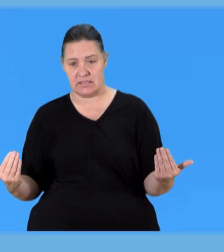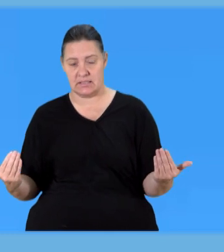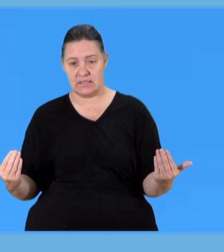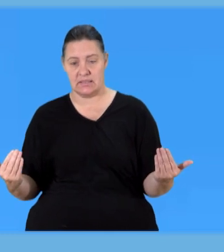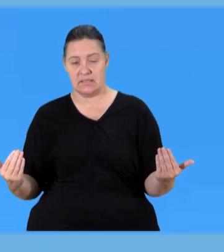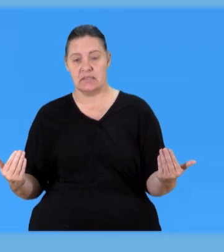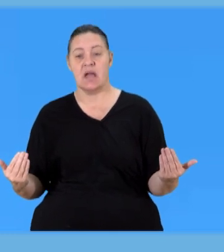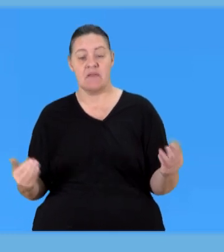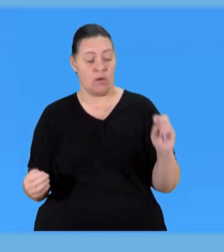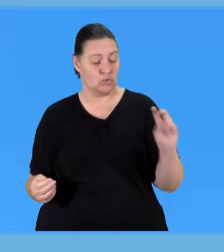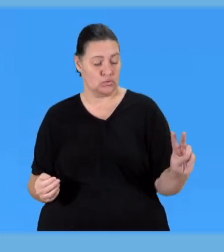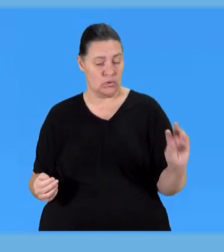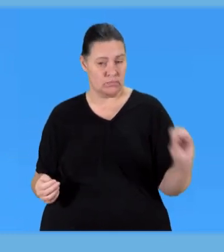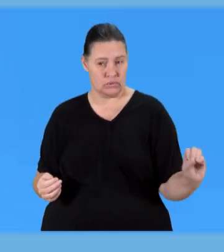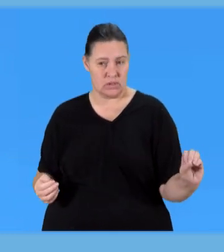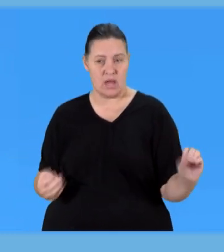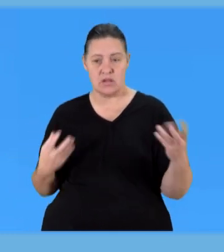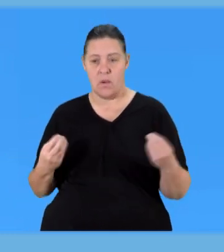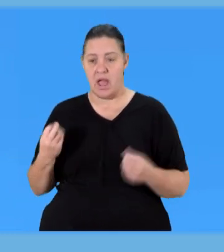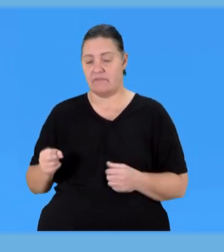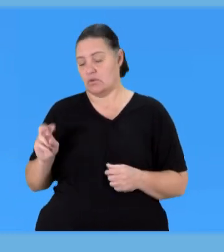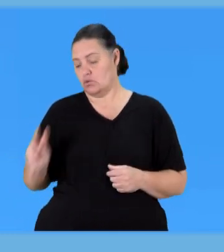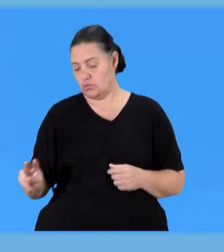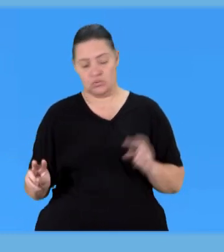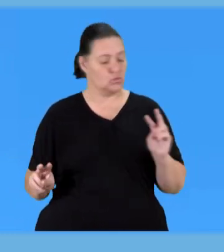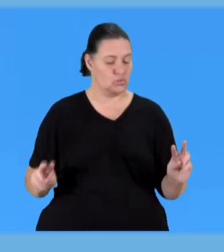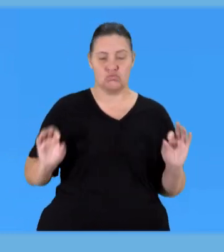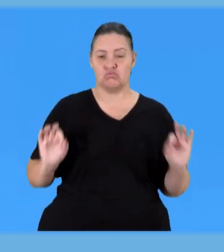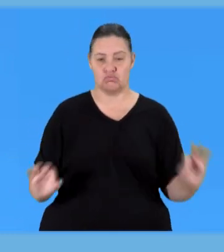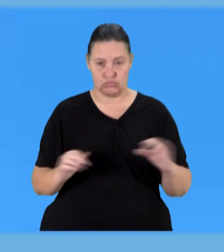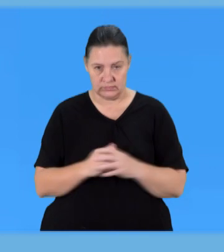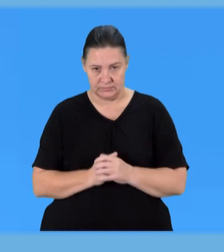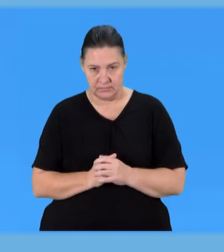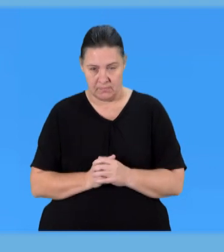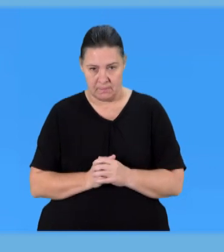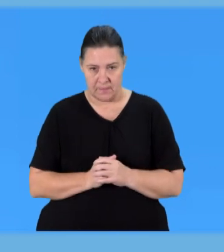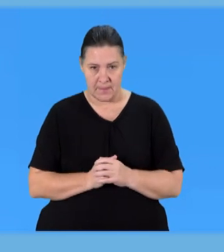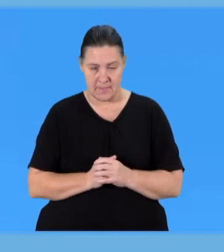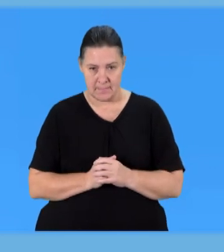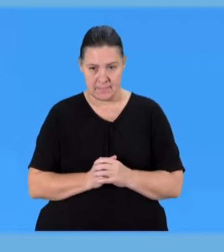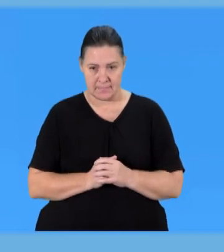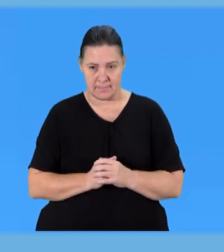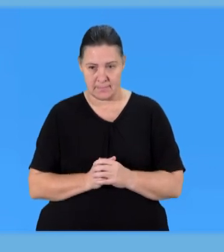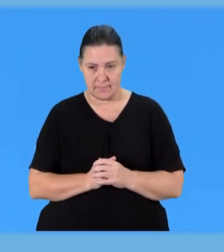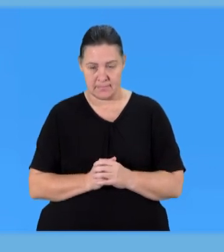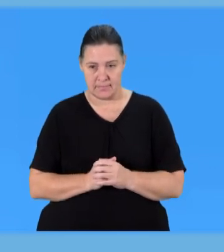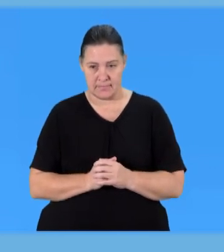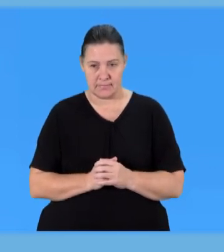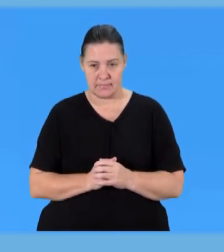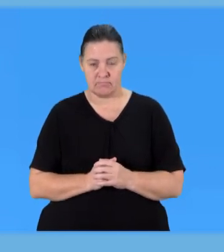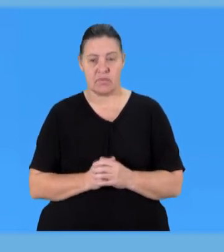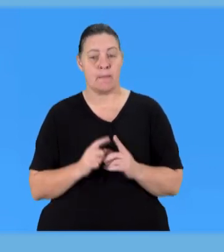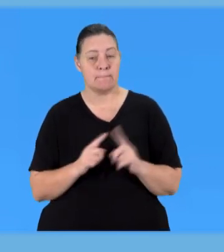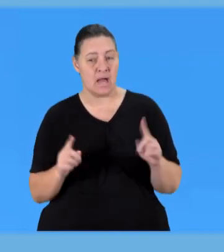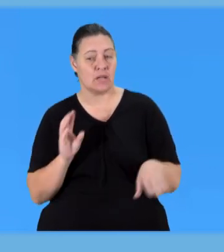I substitute that with, if I put in a 2 there, I now have 2 ions on the left-hand side, and then still 2 ions on the right-hand side. So